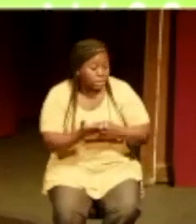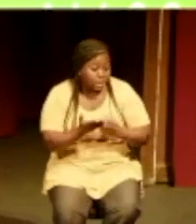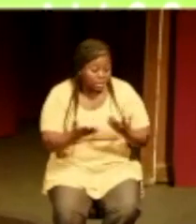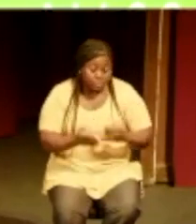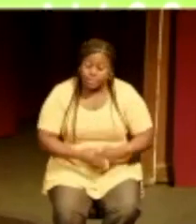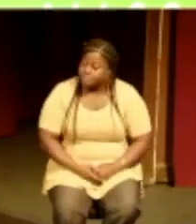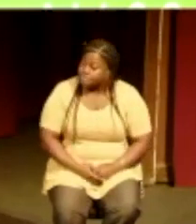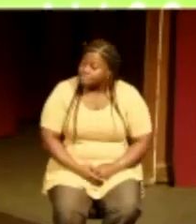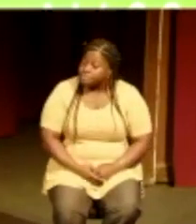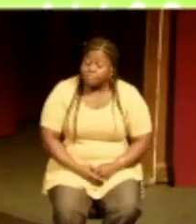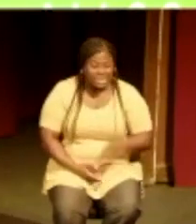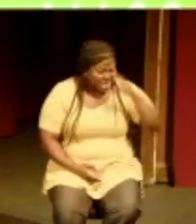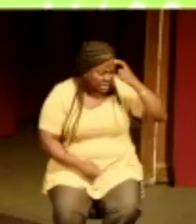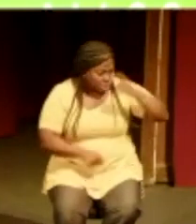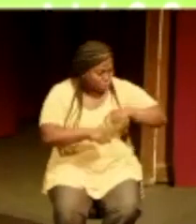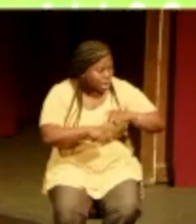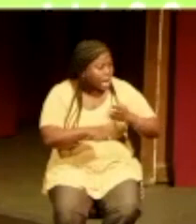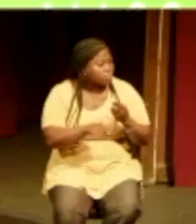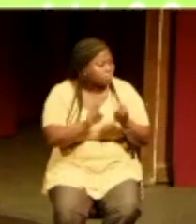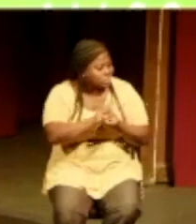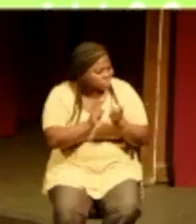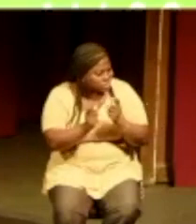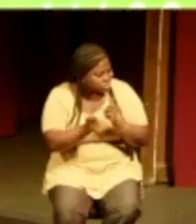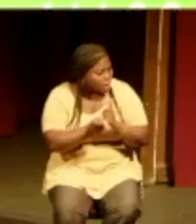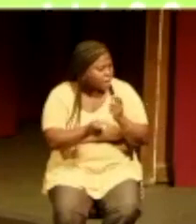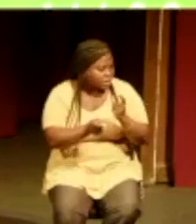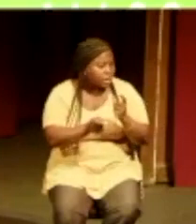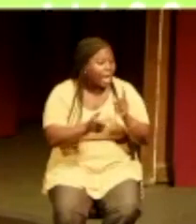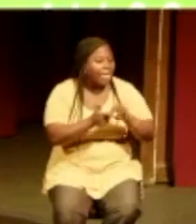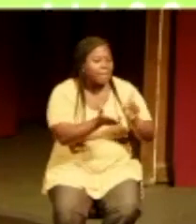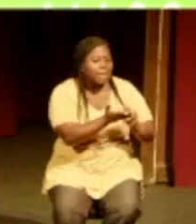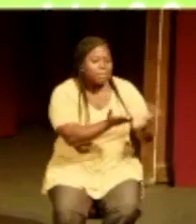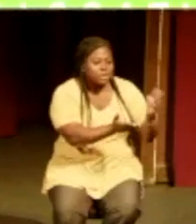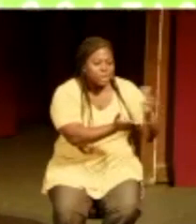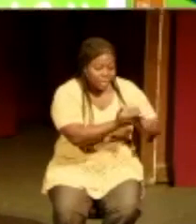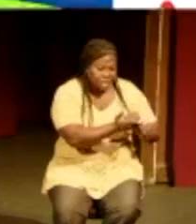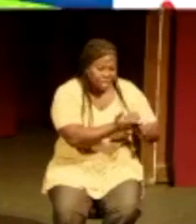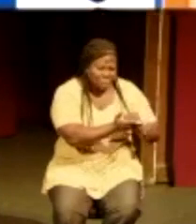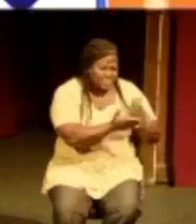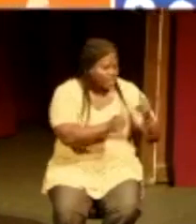then we republish about this time, first week of school, every single year.